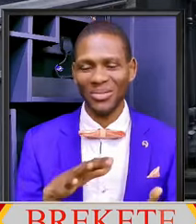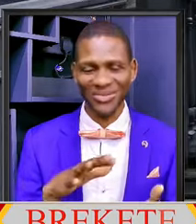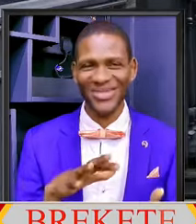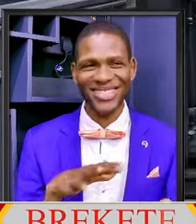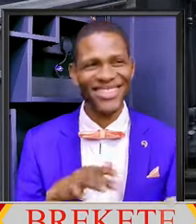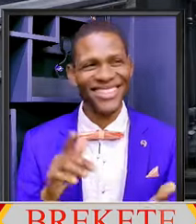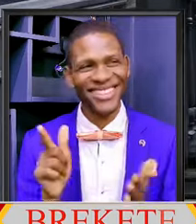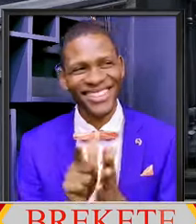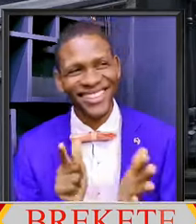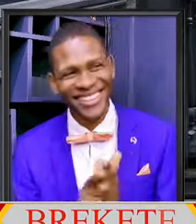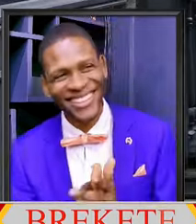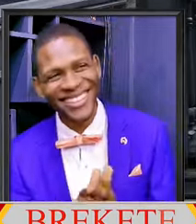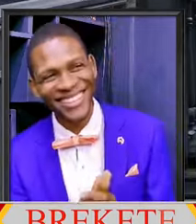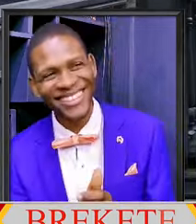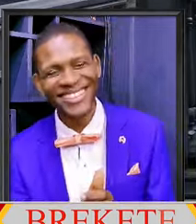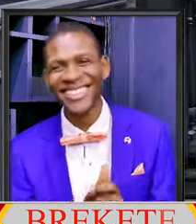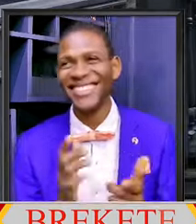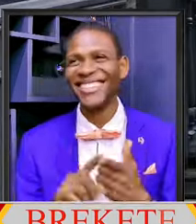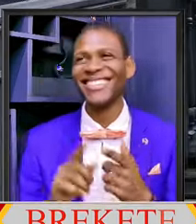Law.